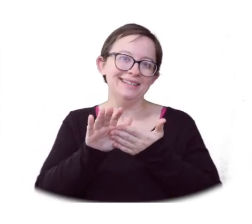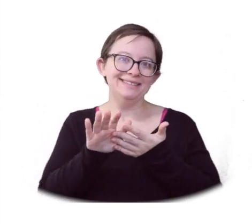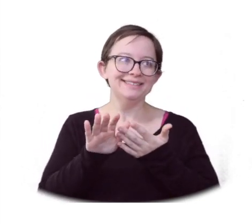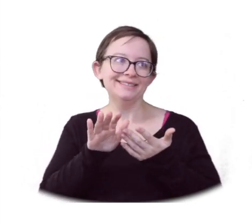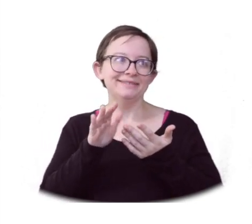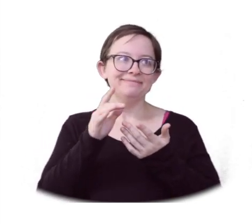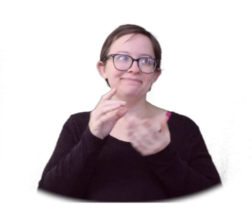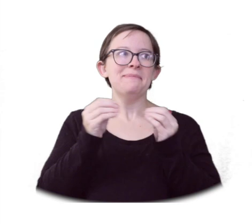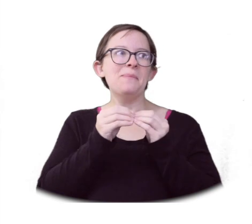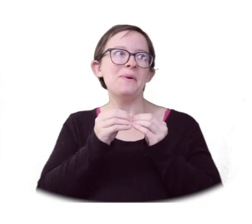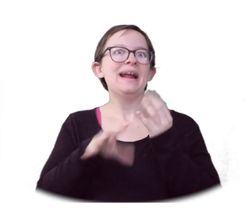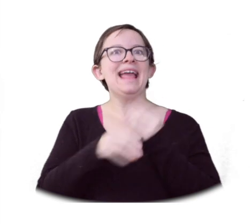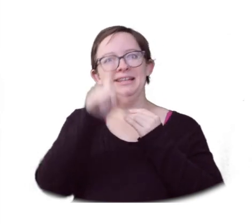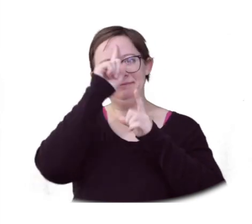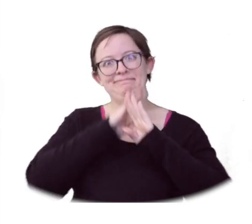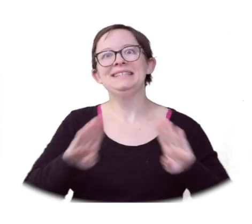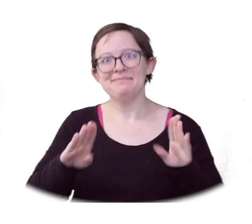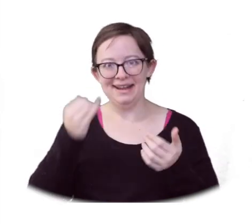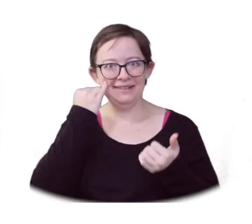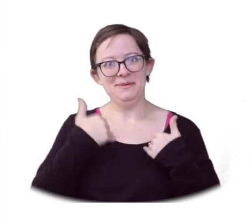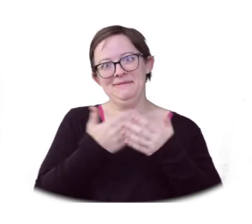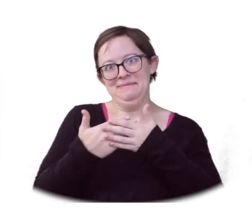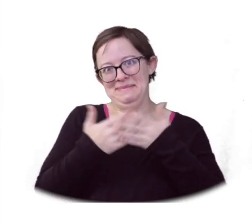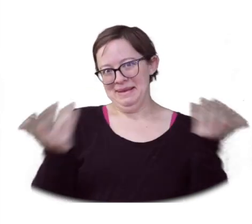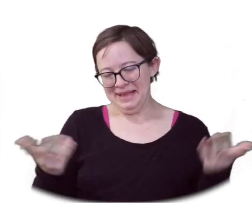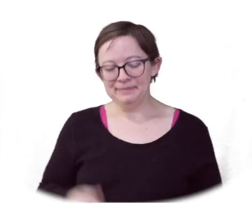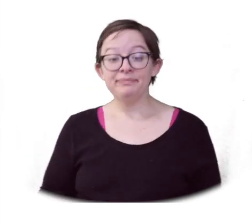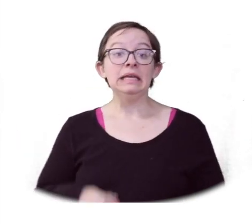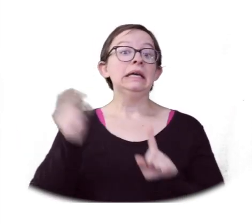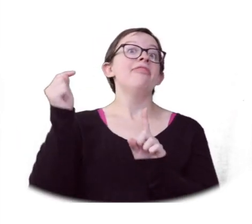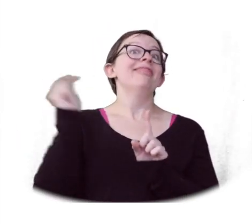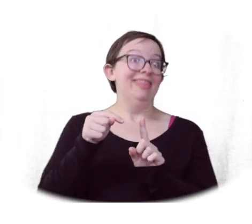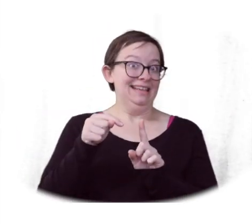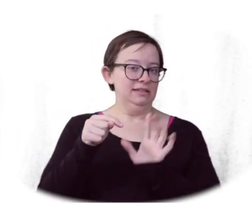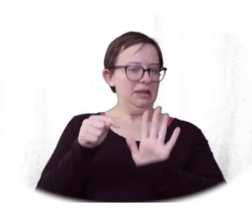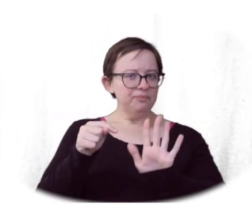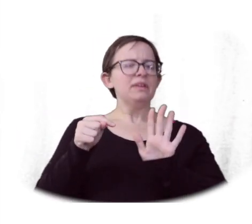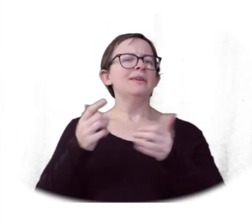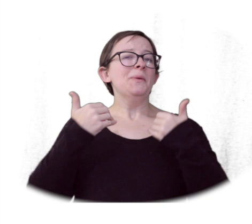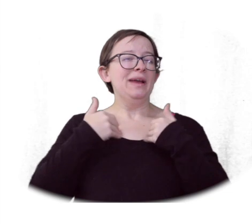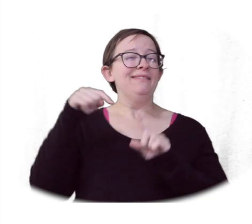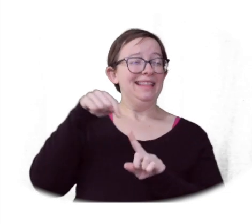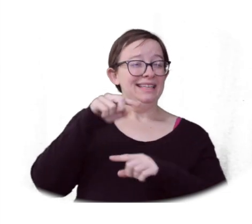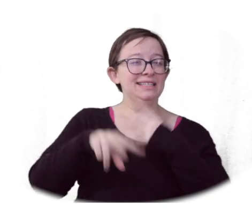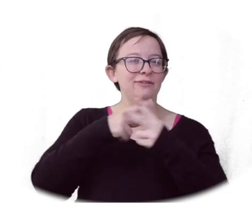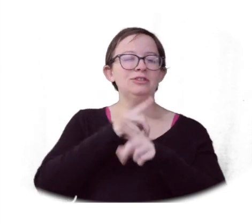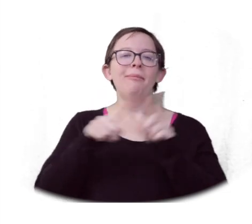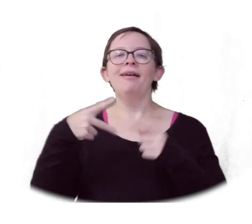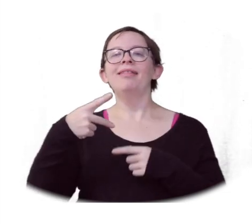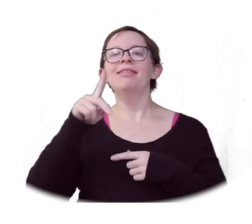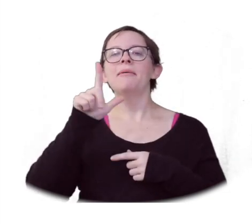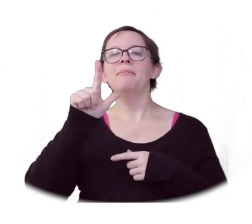of notch on your safe of mind, when you have a new baby. Now we have